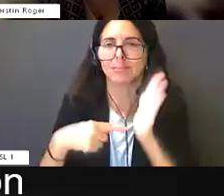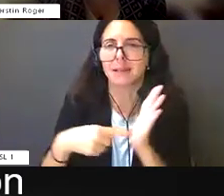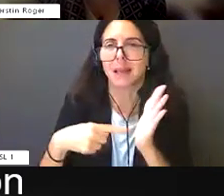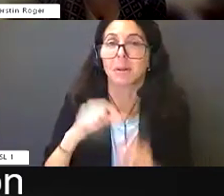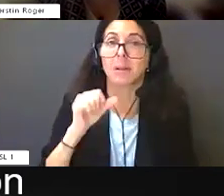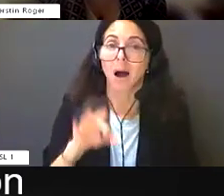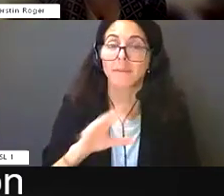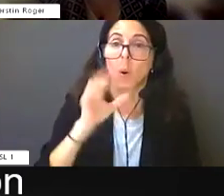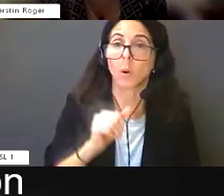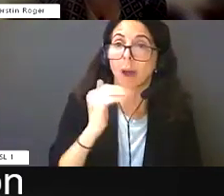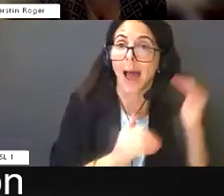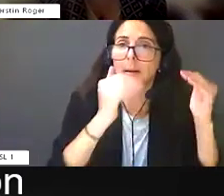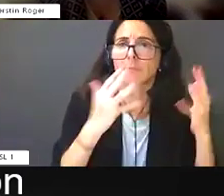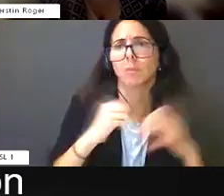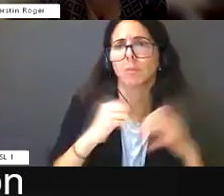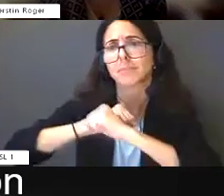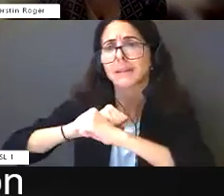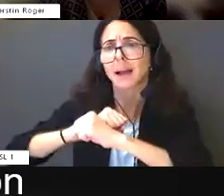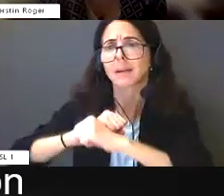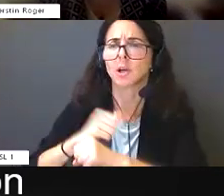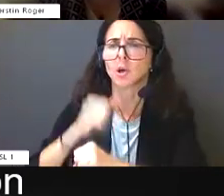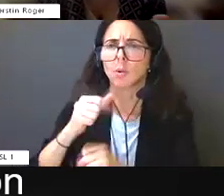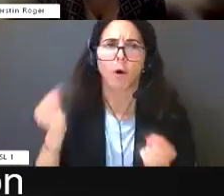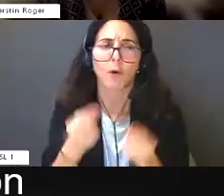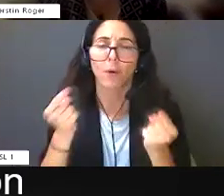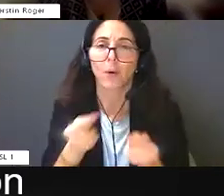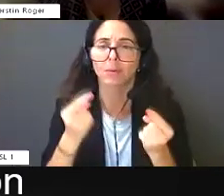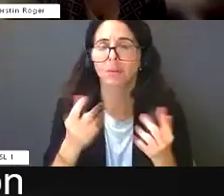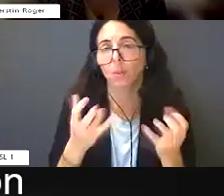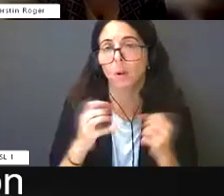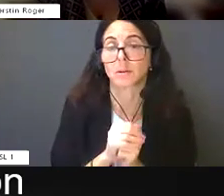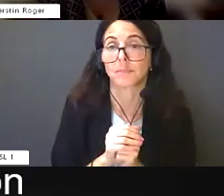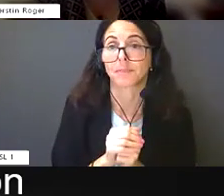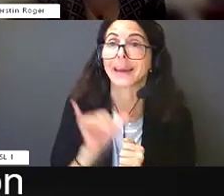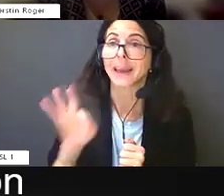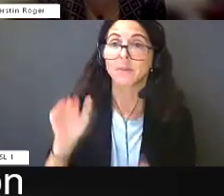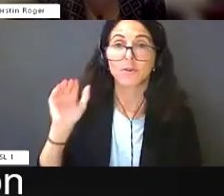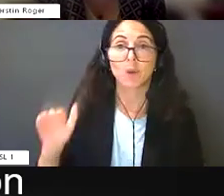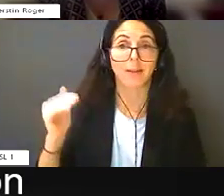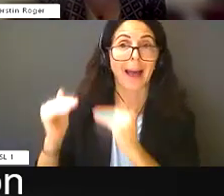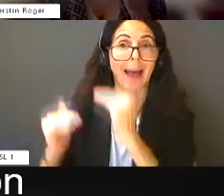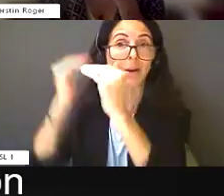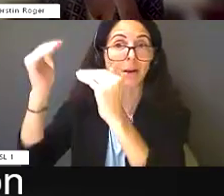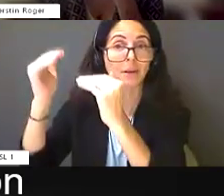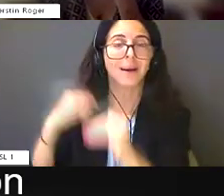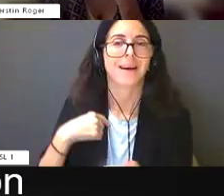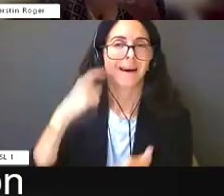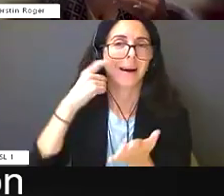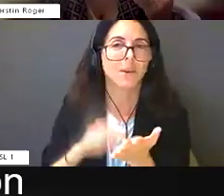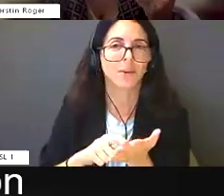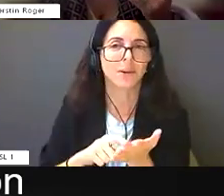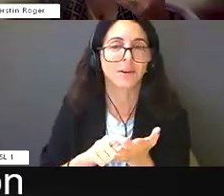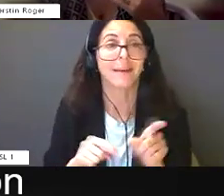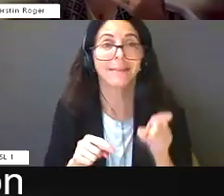adults wanting to protect the perpetrator. If it is an adult child, I also found that they would say